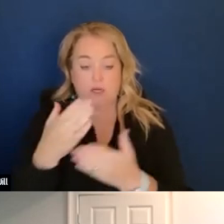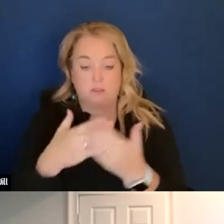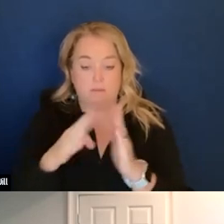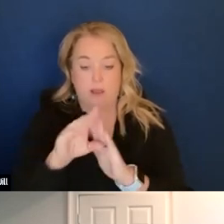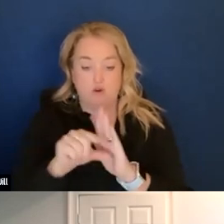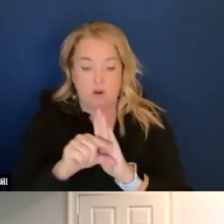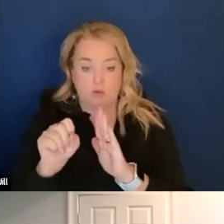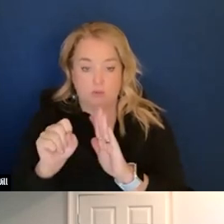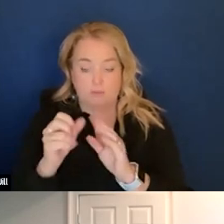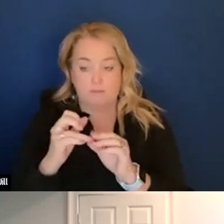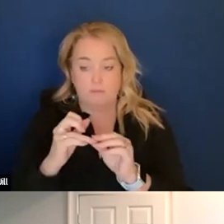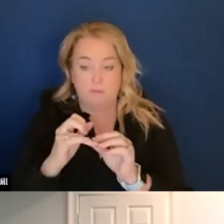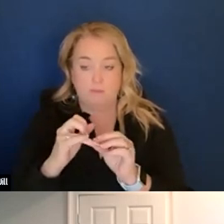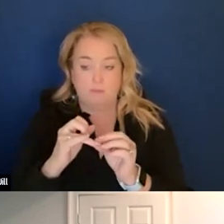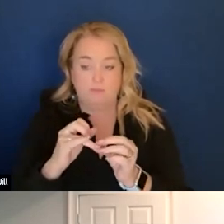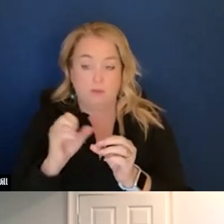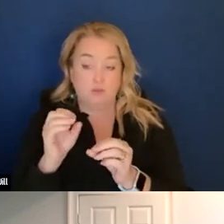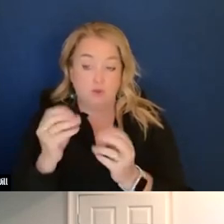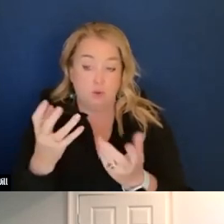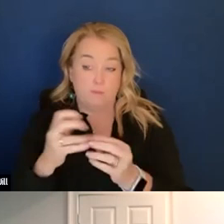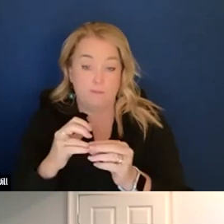background in that document.